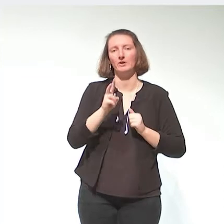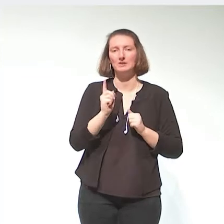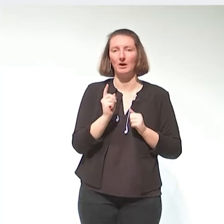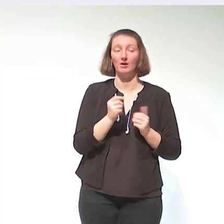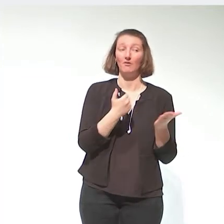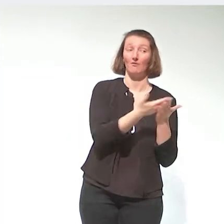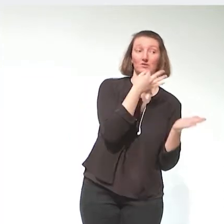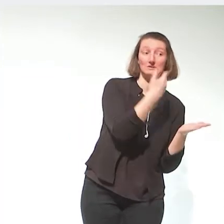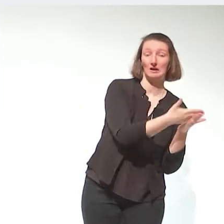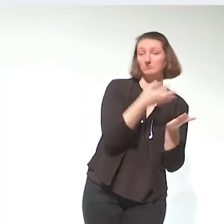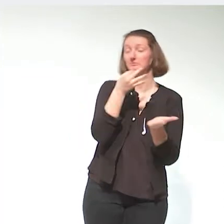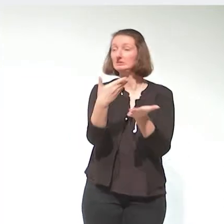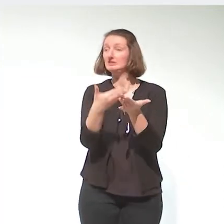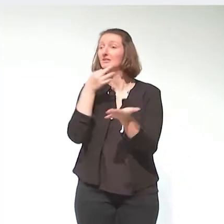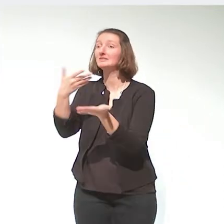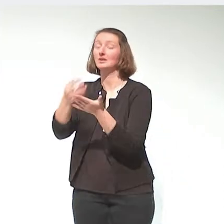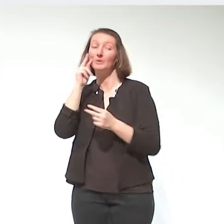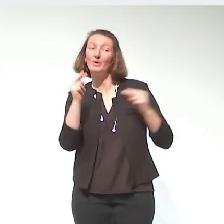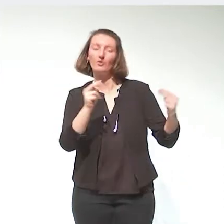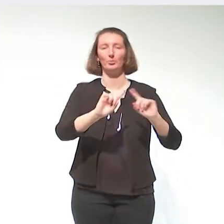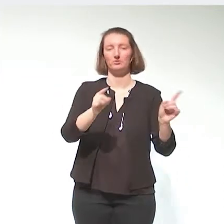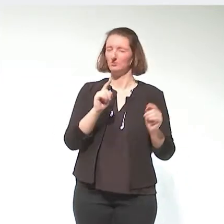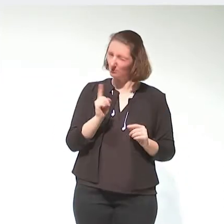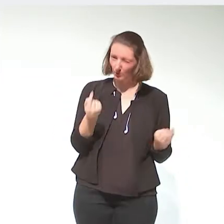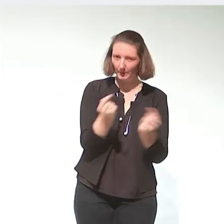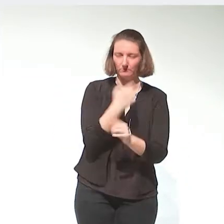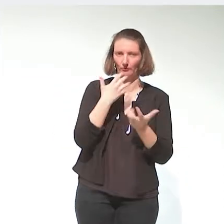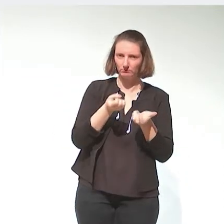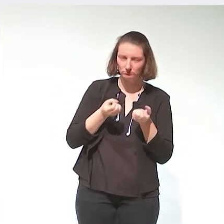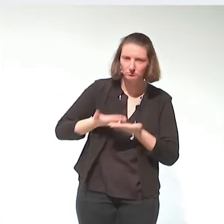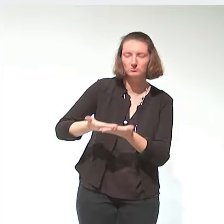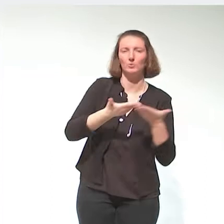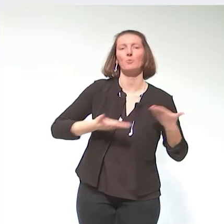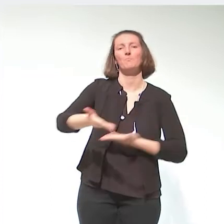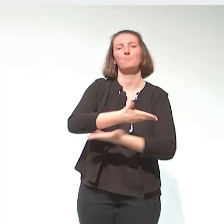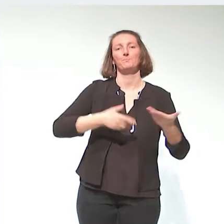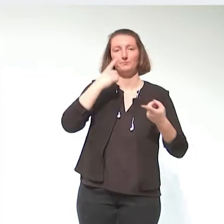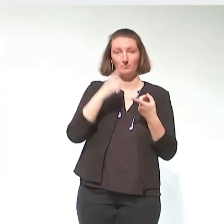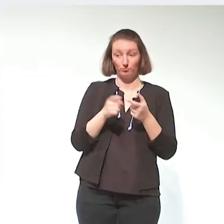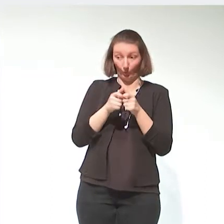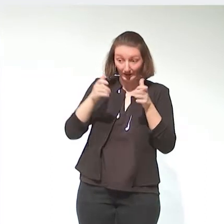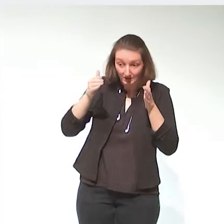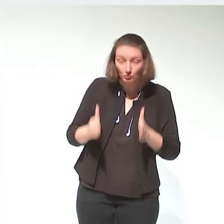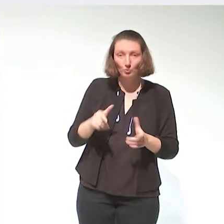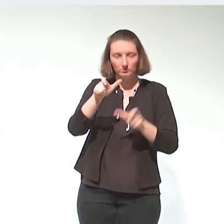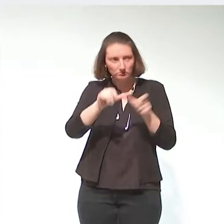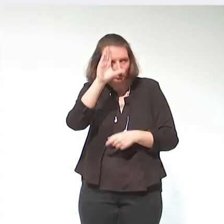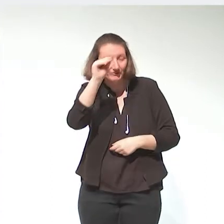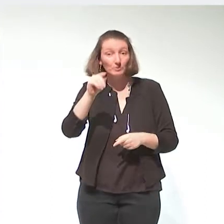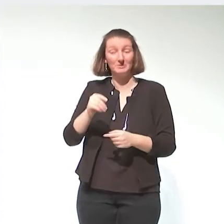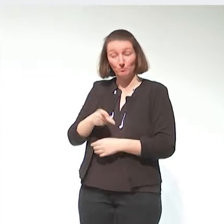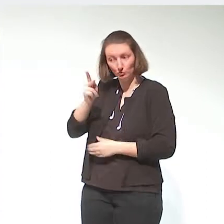together instead of just adding speeches on top of speeches. We seek to provide the different stakeholders,